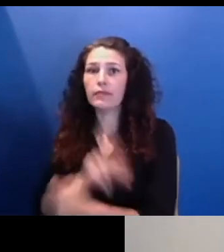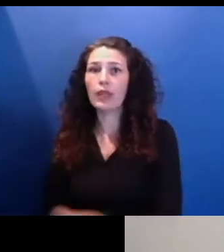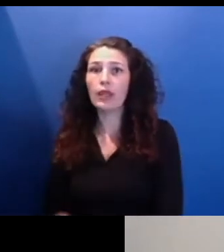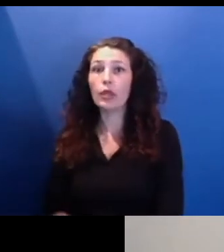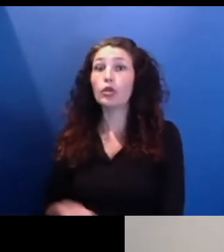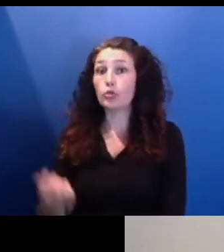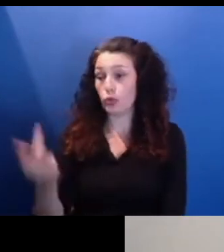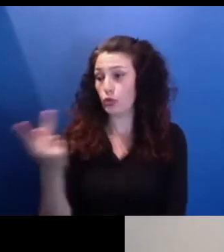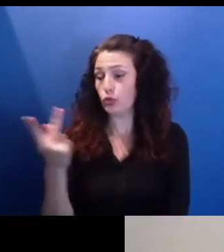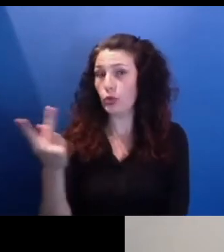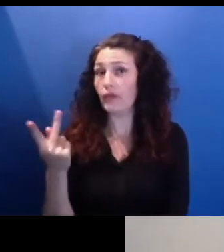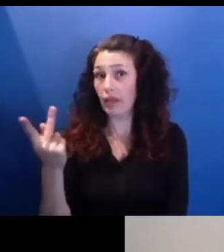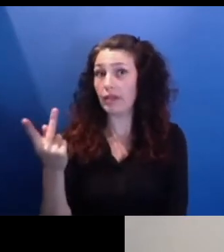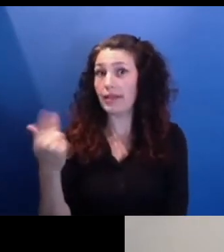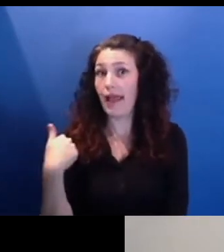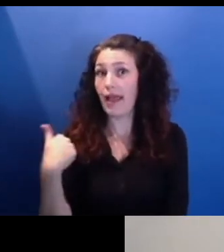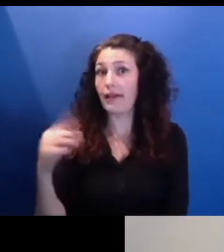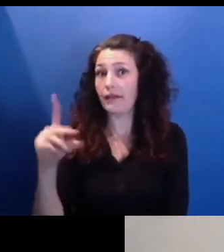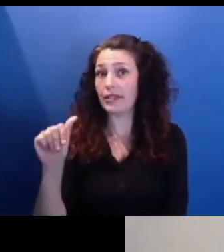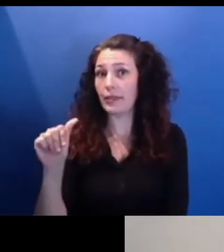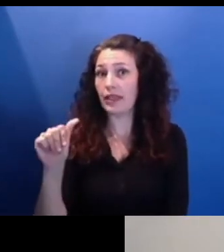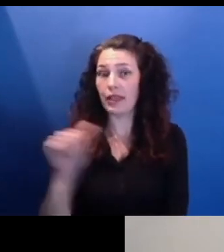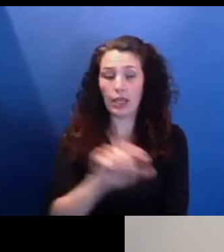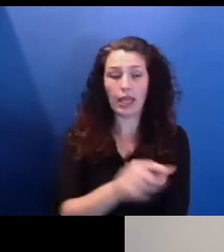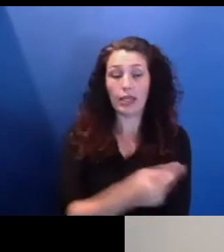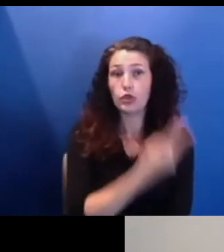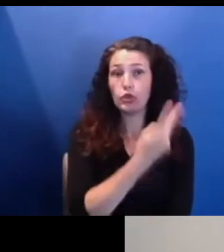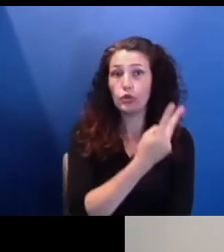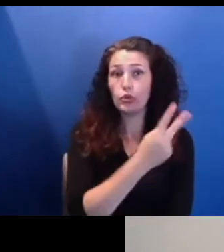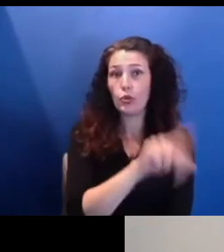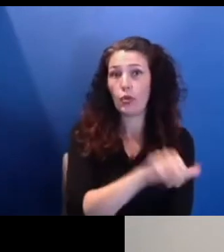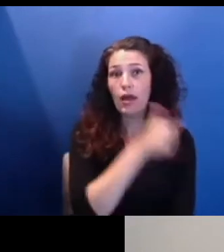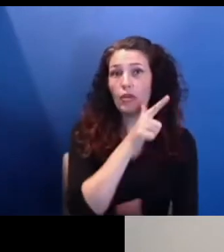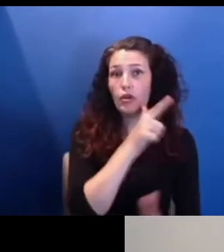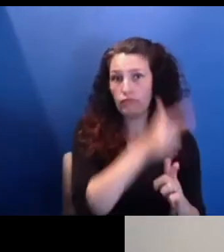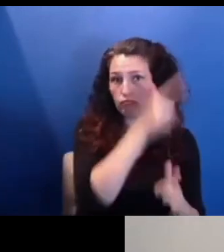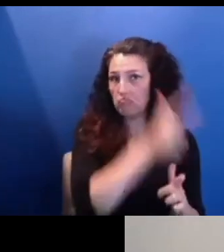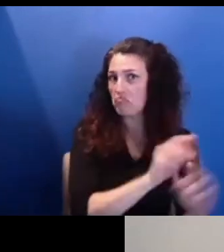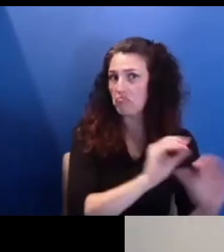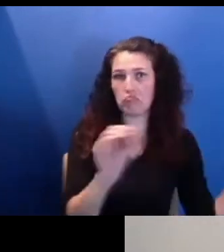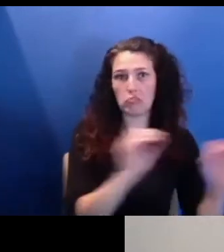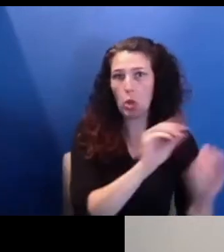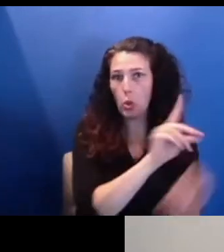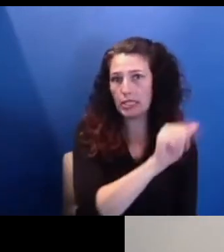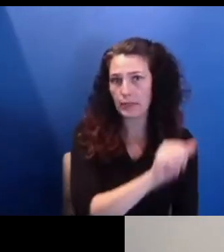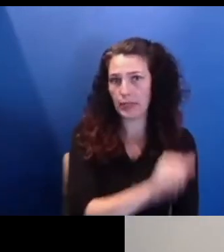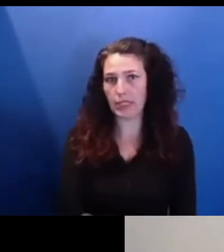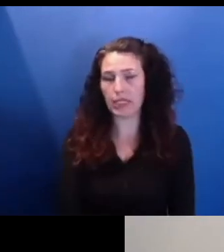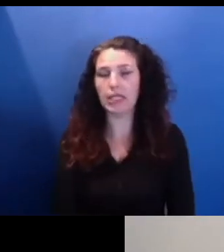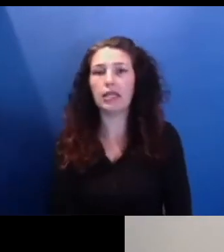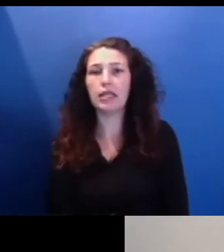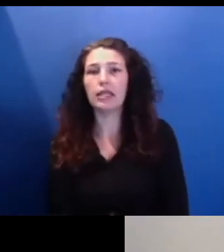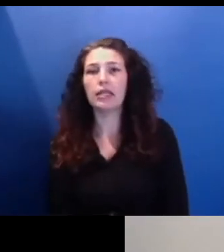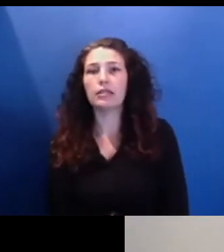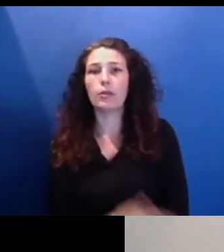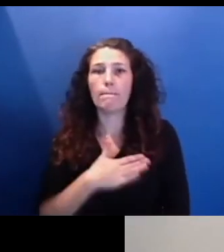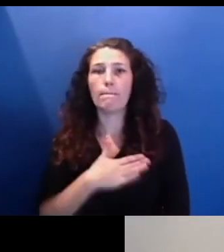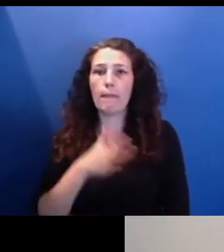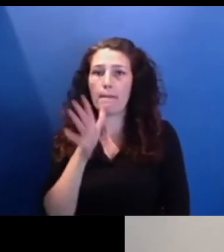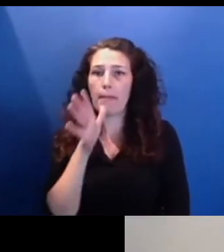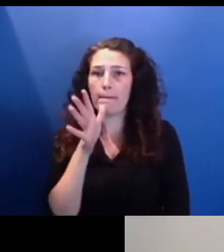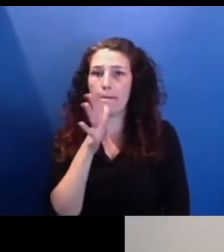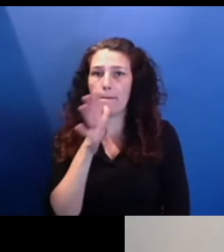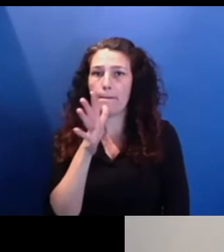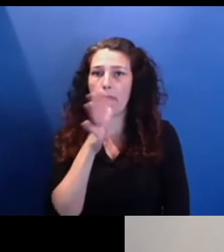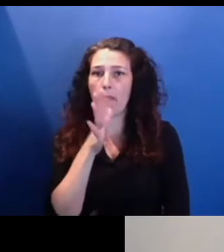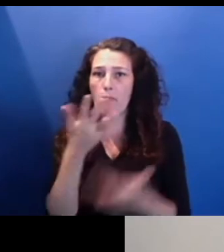disabilities. And thanks to my parents and my mother, who was already developing